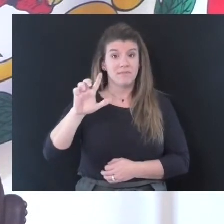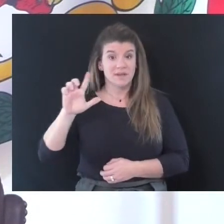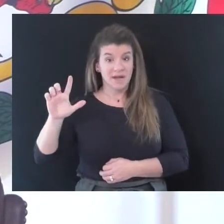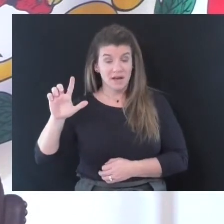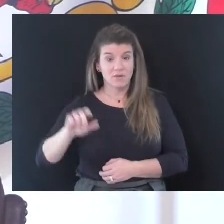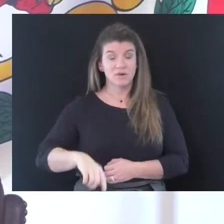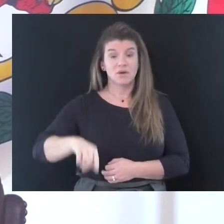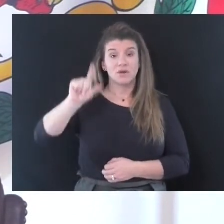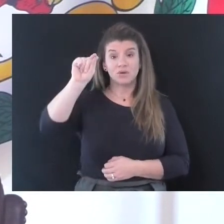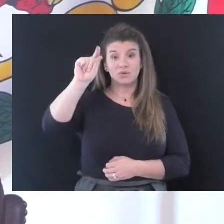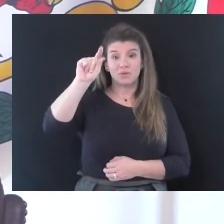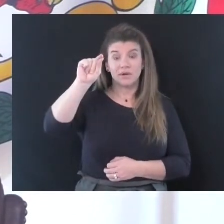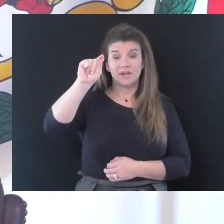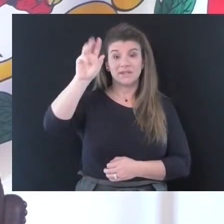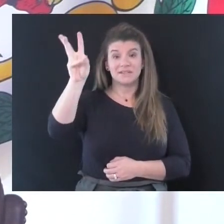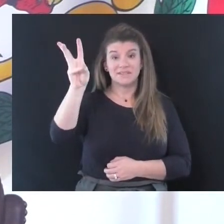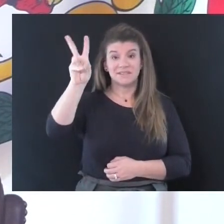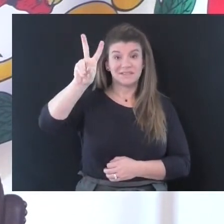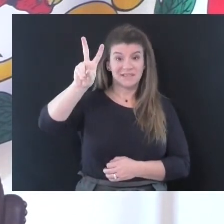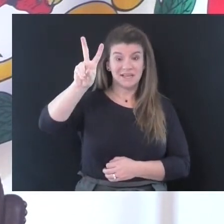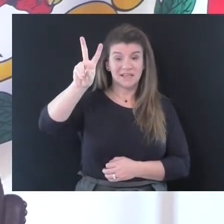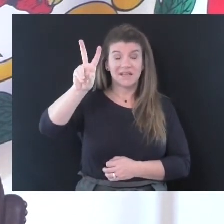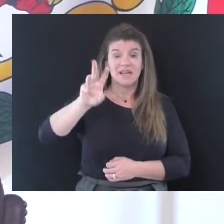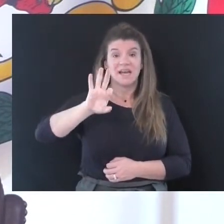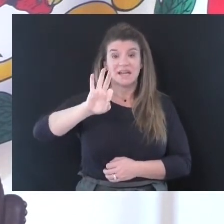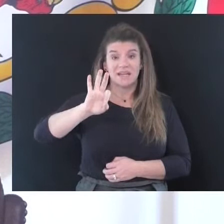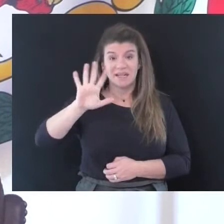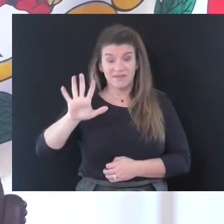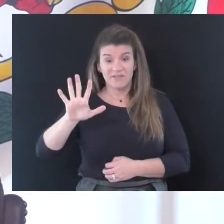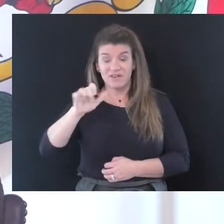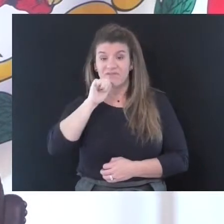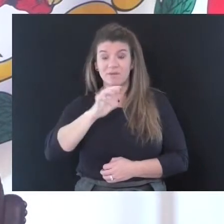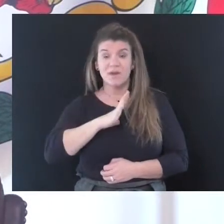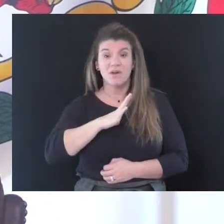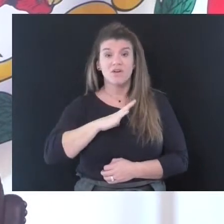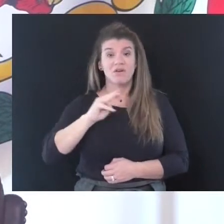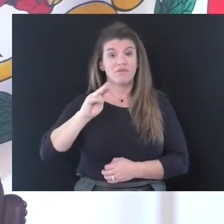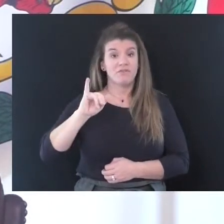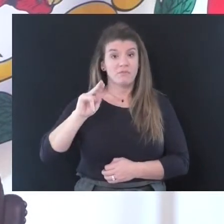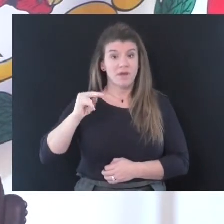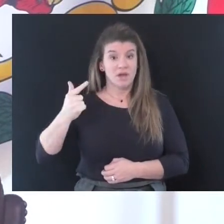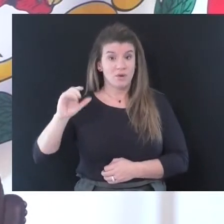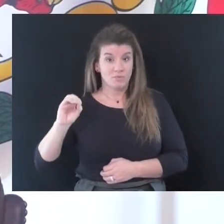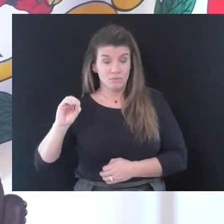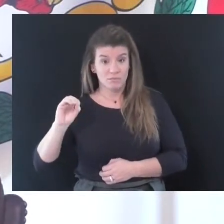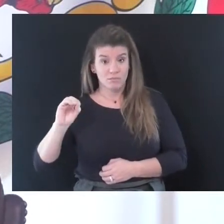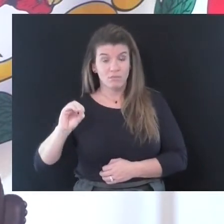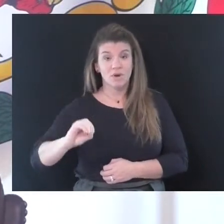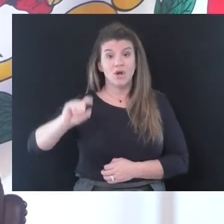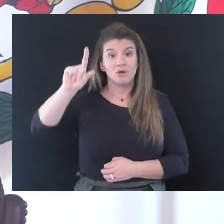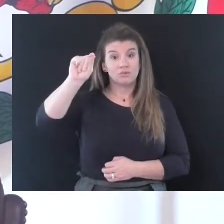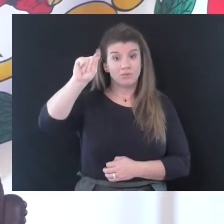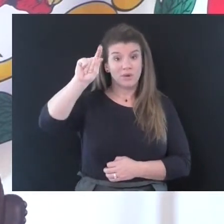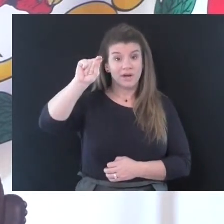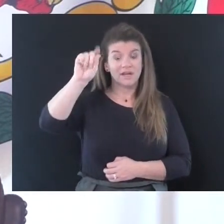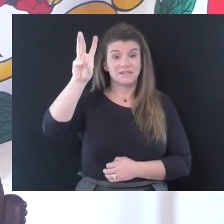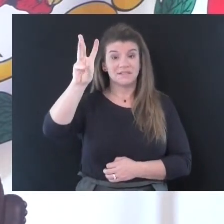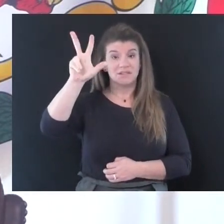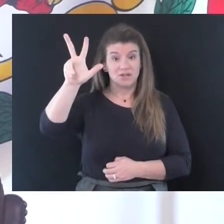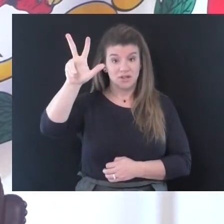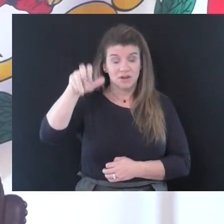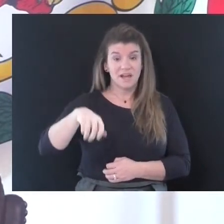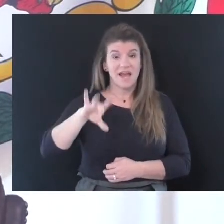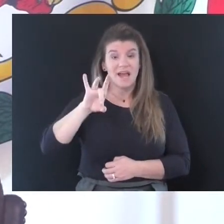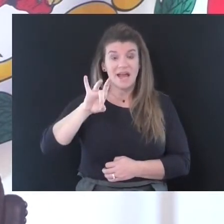Our 2,062nd death is a 95-year-old female from Mingo County. Our 2,063rd death,